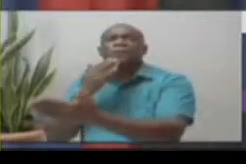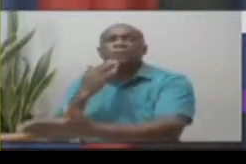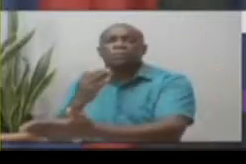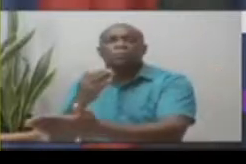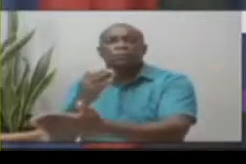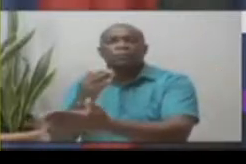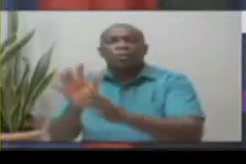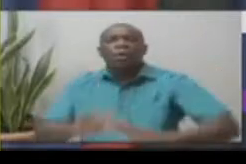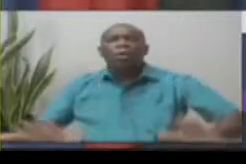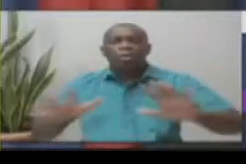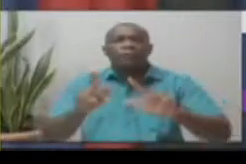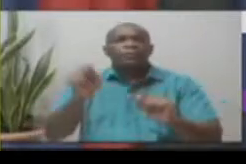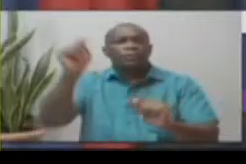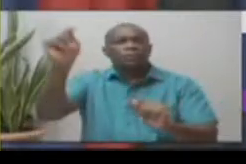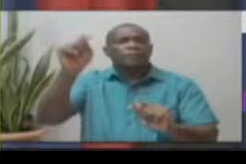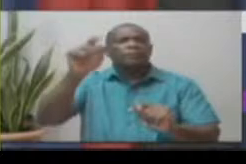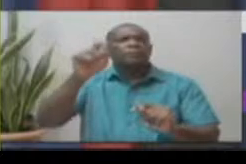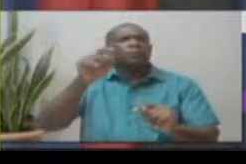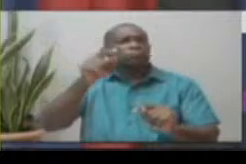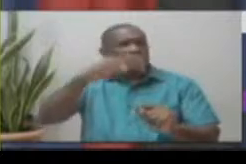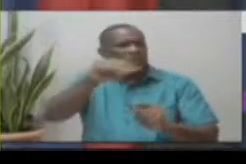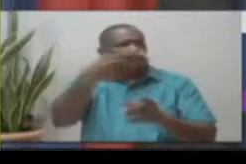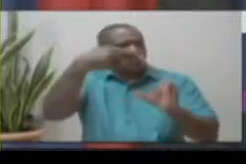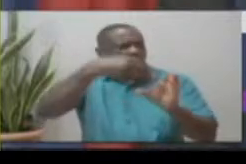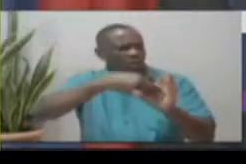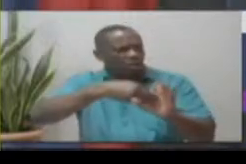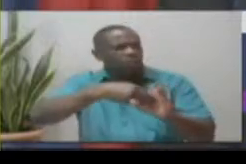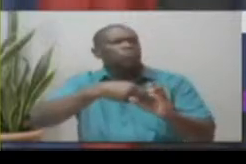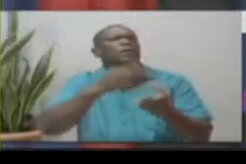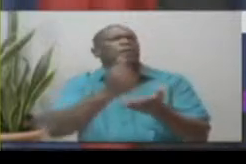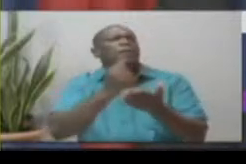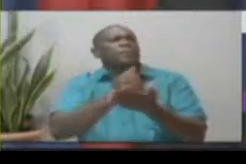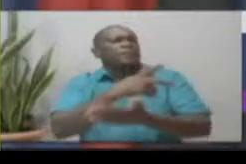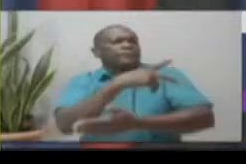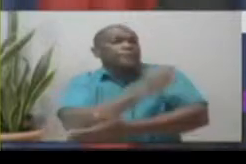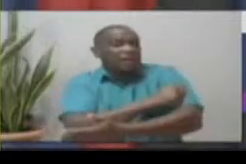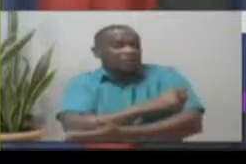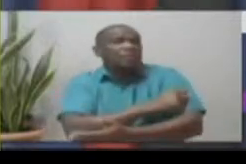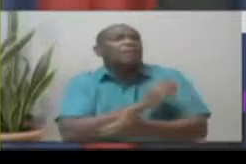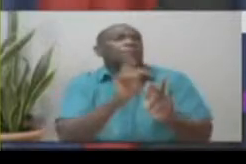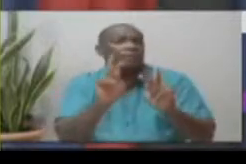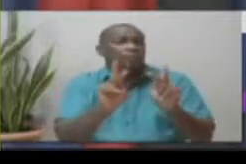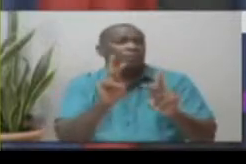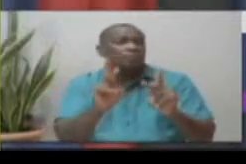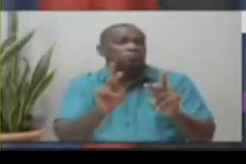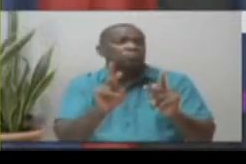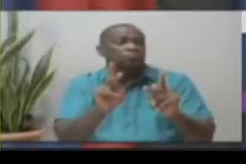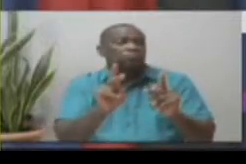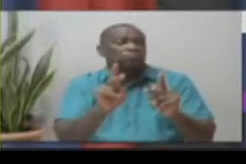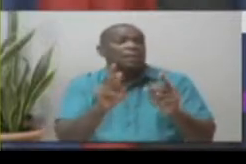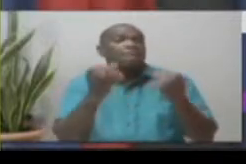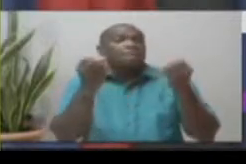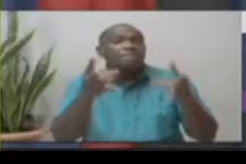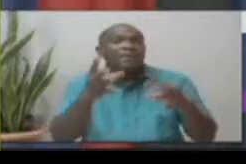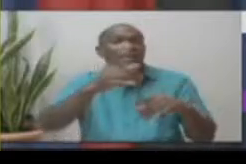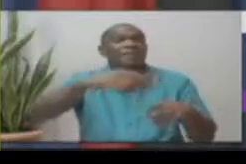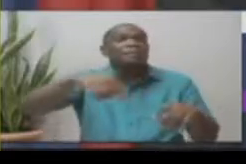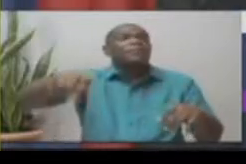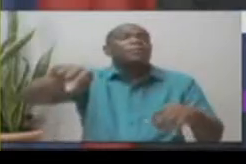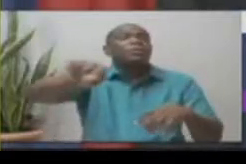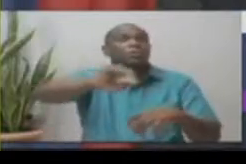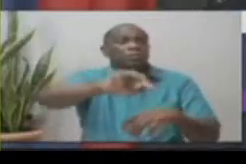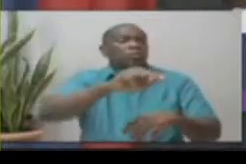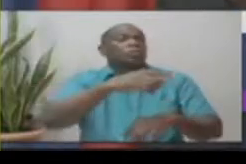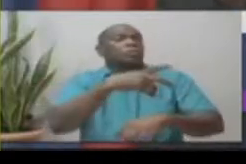because very many of those people who got vaccinated could easily have been people who would have been reported in the